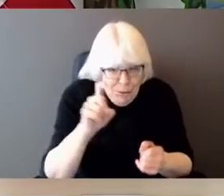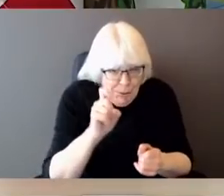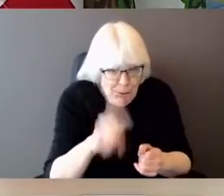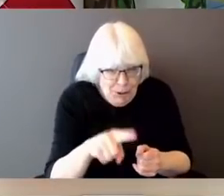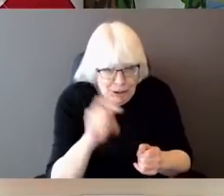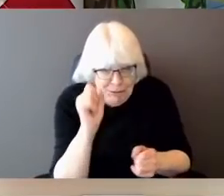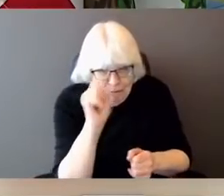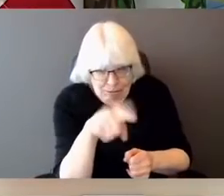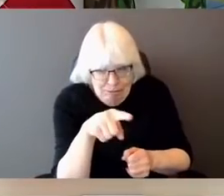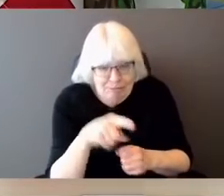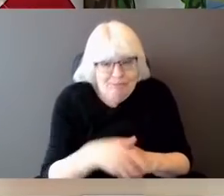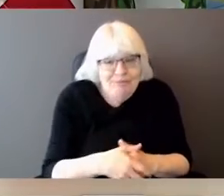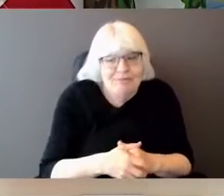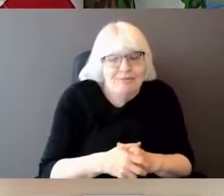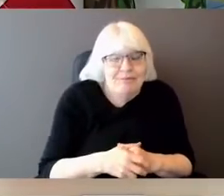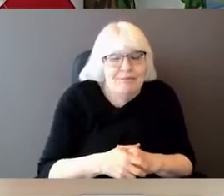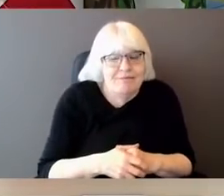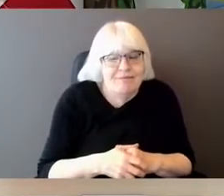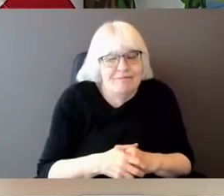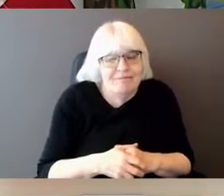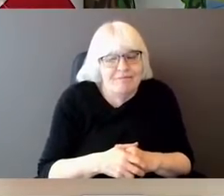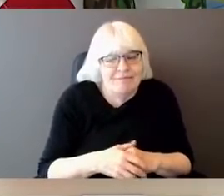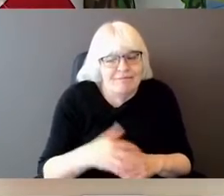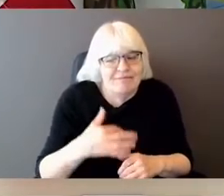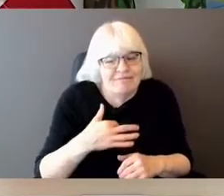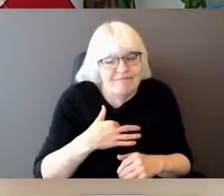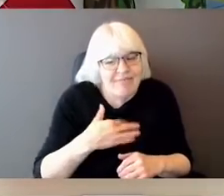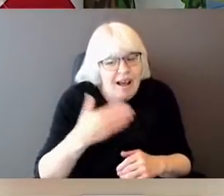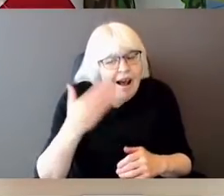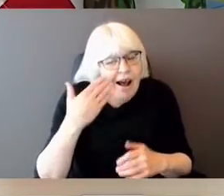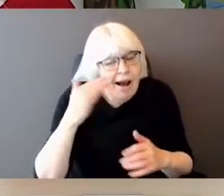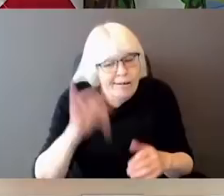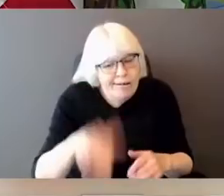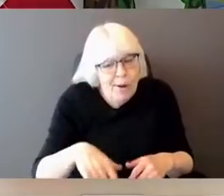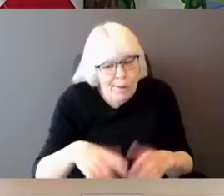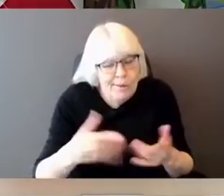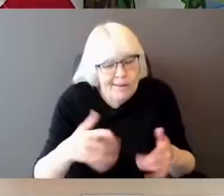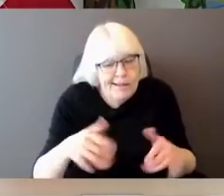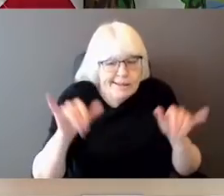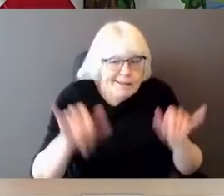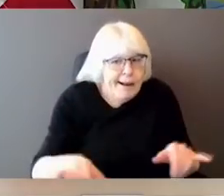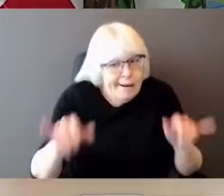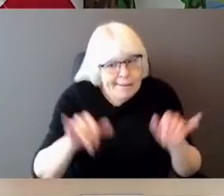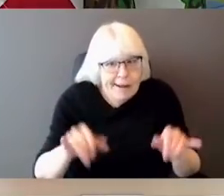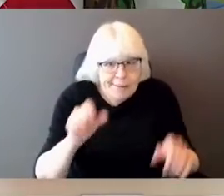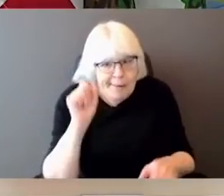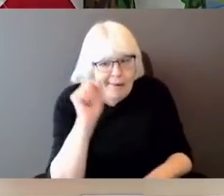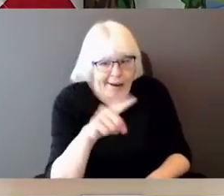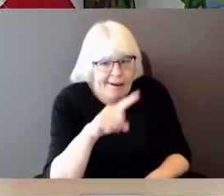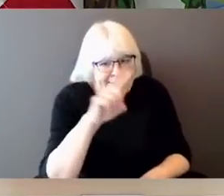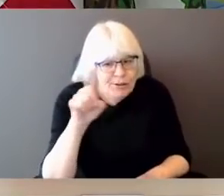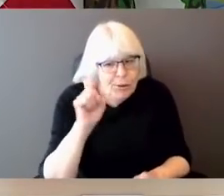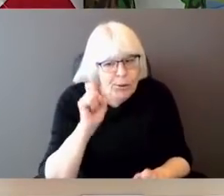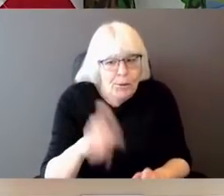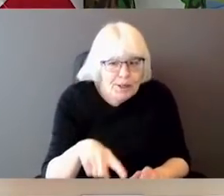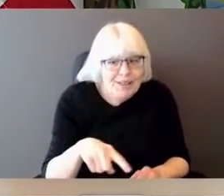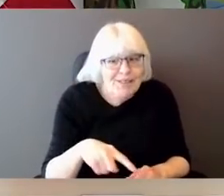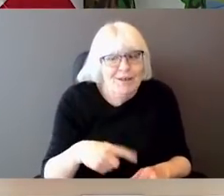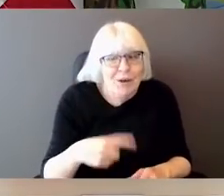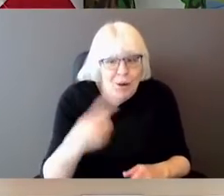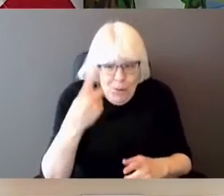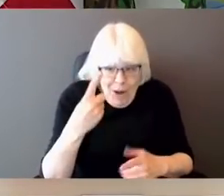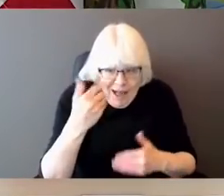that we've asked this question before. What would it take for us to not hit our next step, or to put those measures back in? That's very much